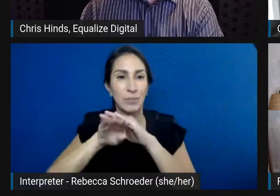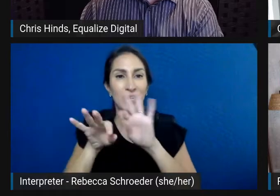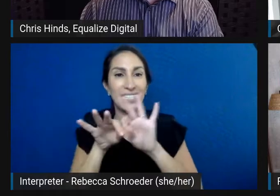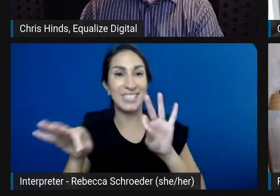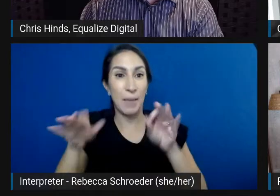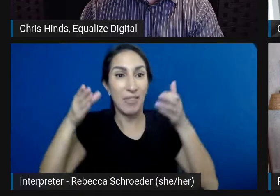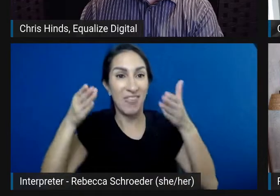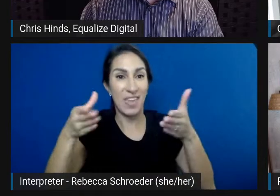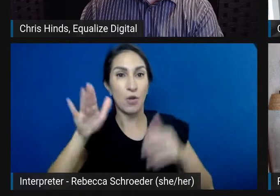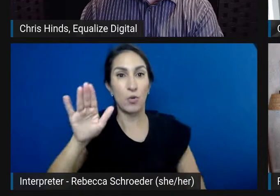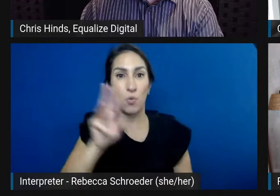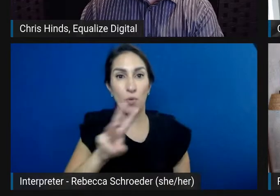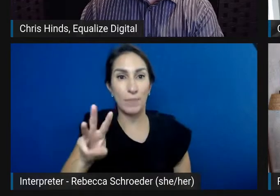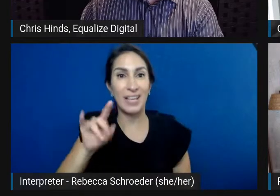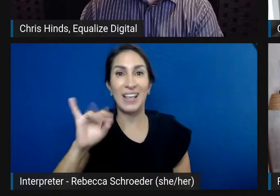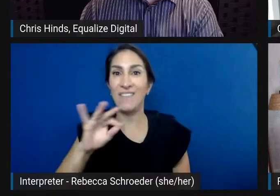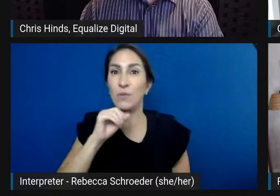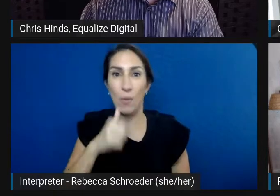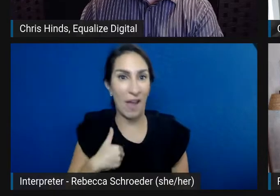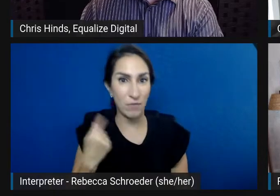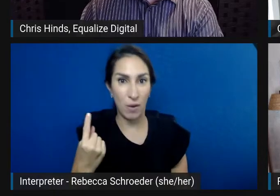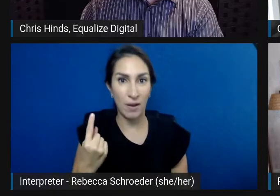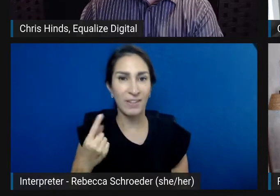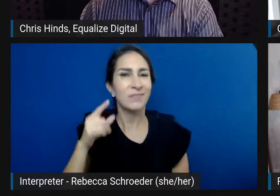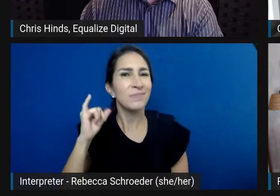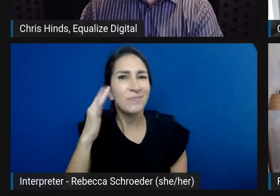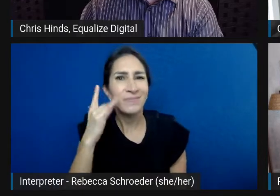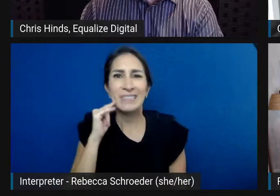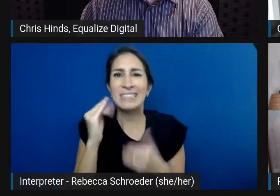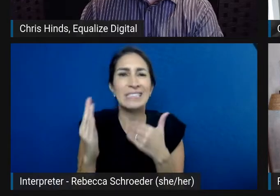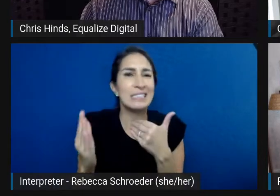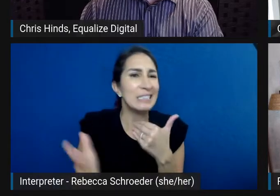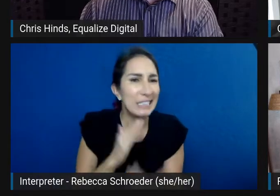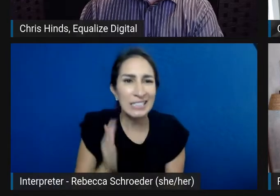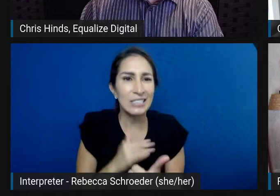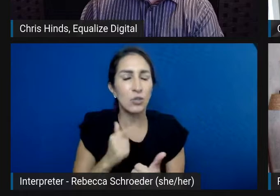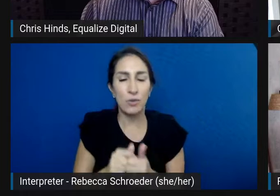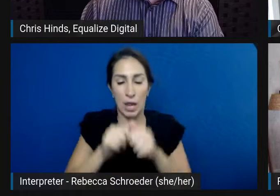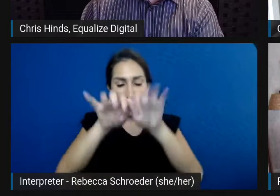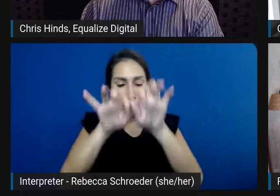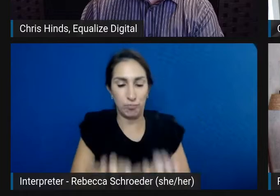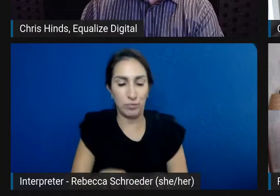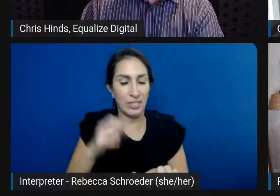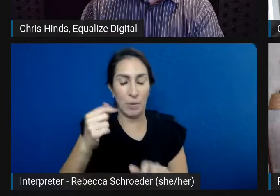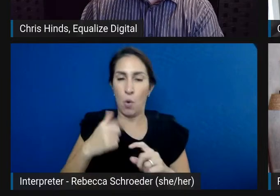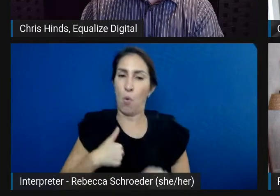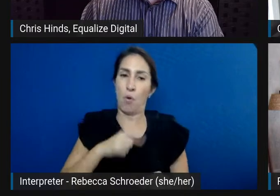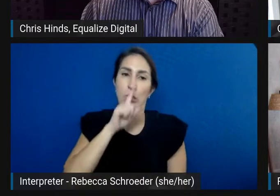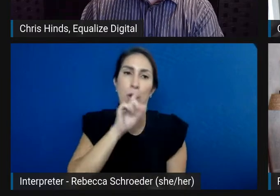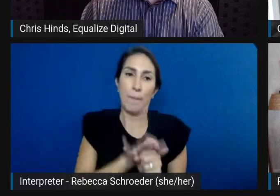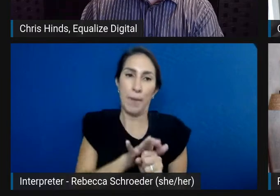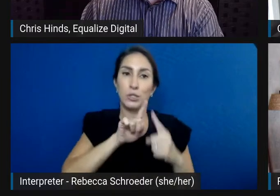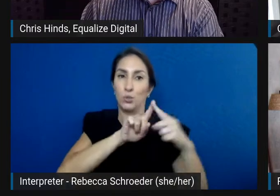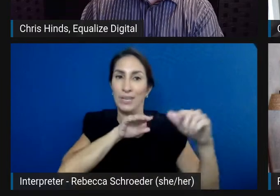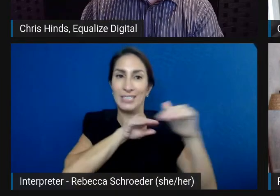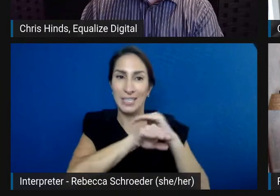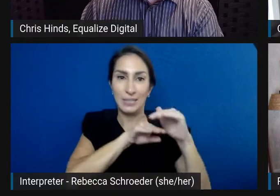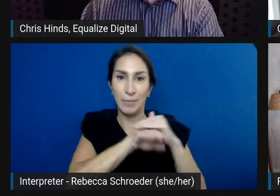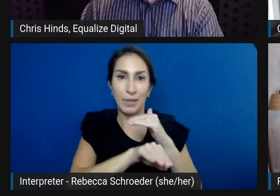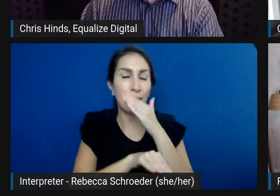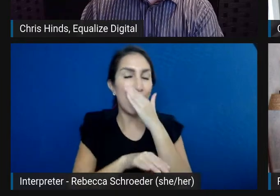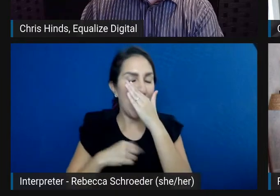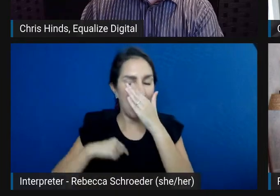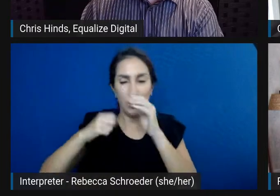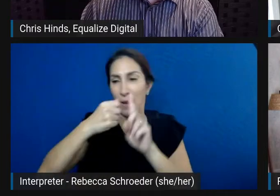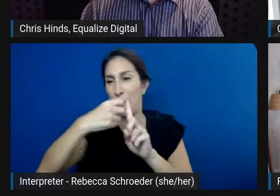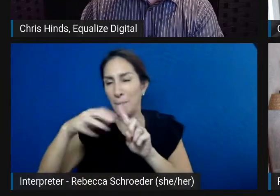because that is easy to do, because you can just write something about your commitment to accessibility and talk about what effort you're taking.